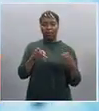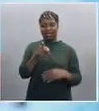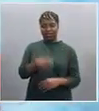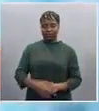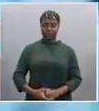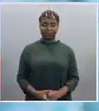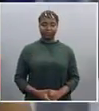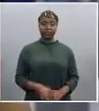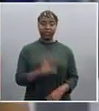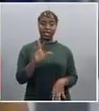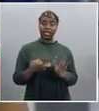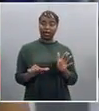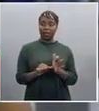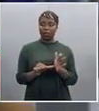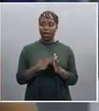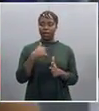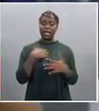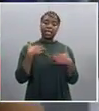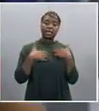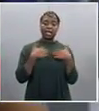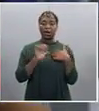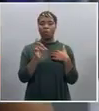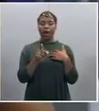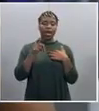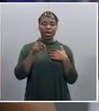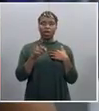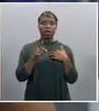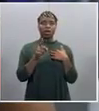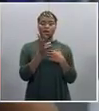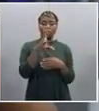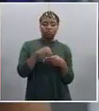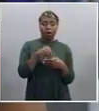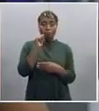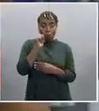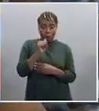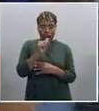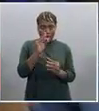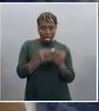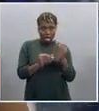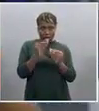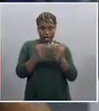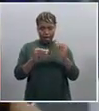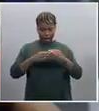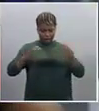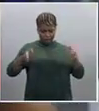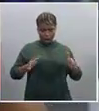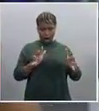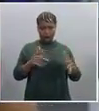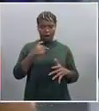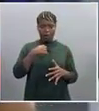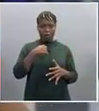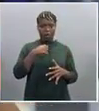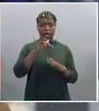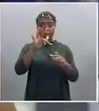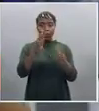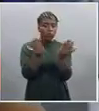The main thing that I get inspired by him is his involvement on the ground. You know what I mean? Like, he's involved in college funds. He's involved in getting